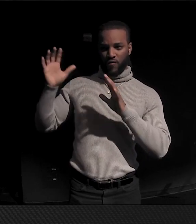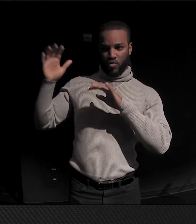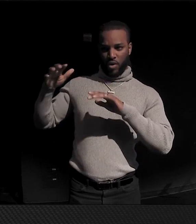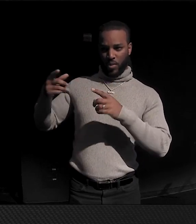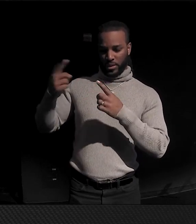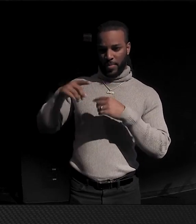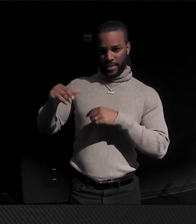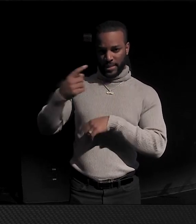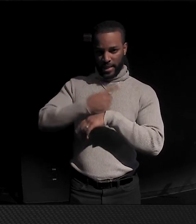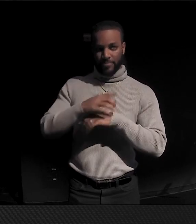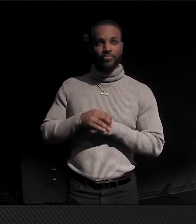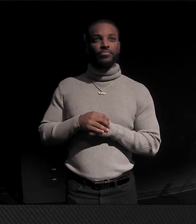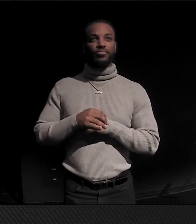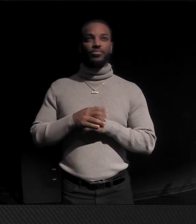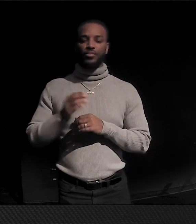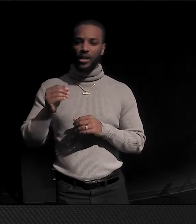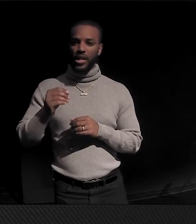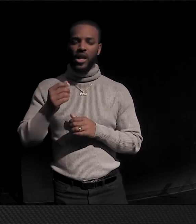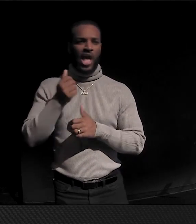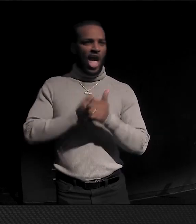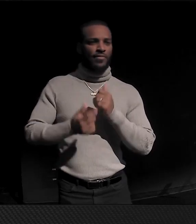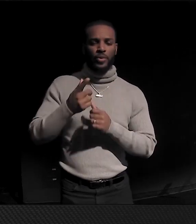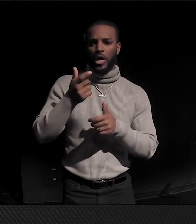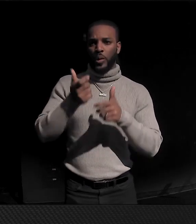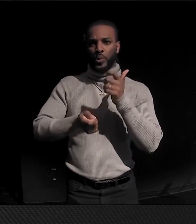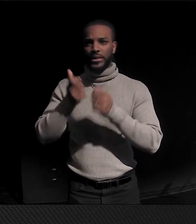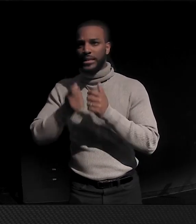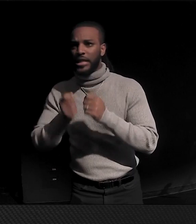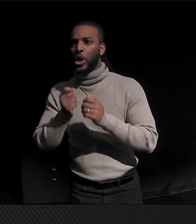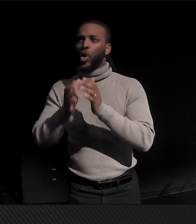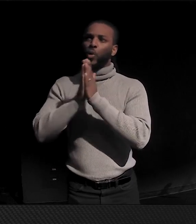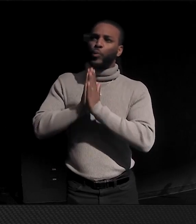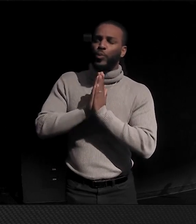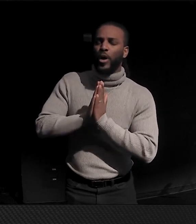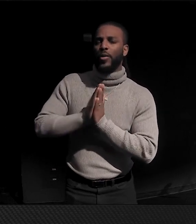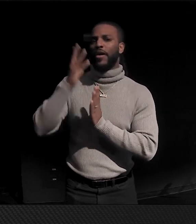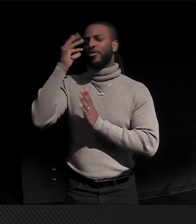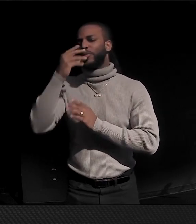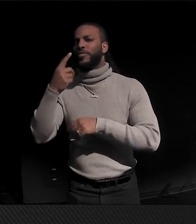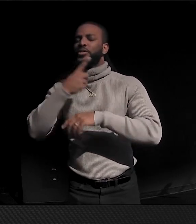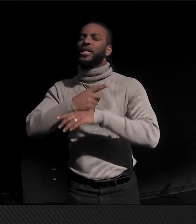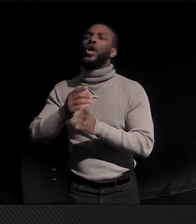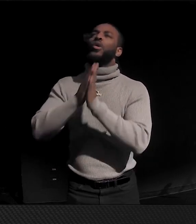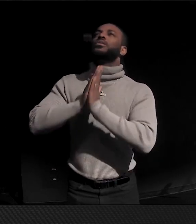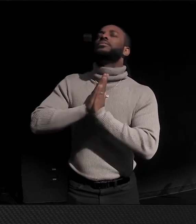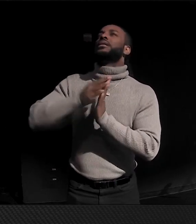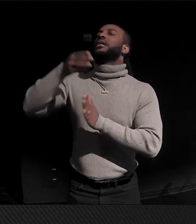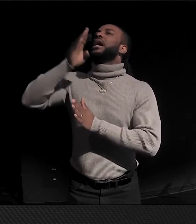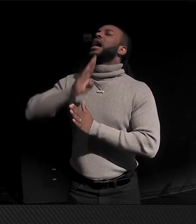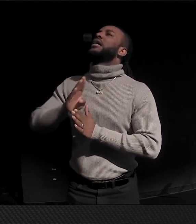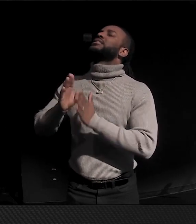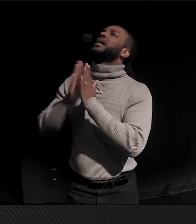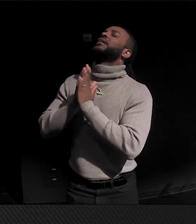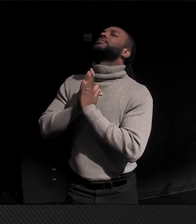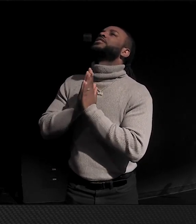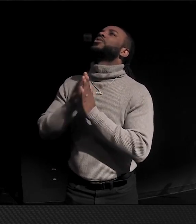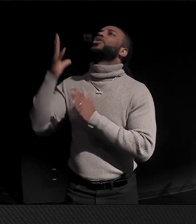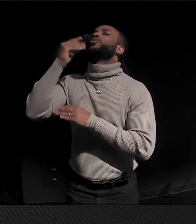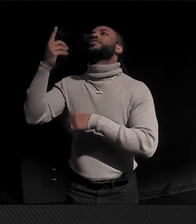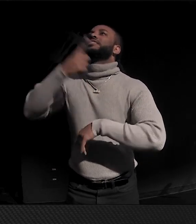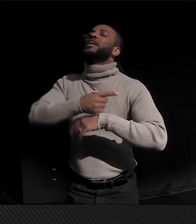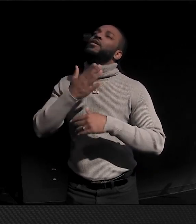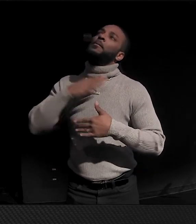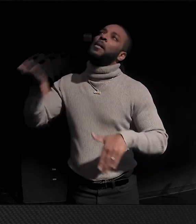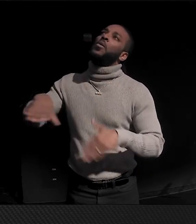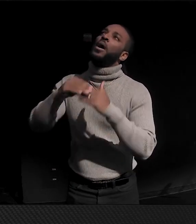coming. And everyone and their mother was texting, oh, pray that we have a beautiful day. Pray, please ask God to make it a beautiful day. And the